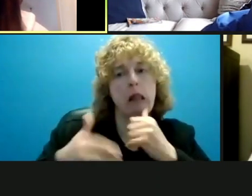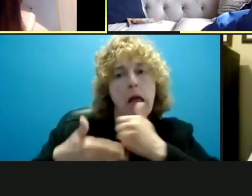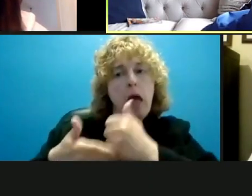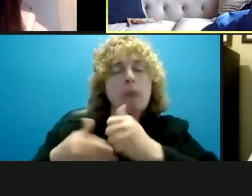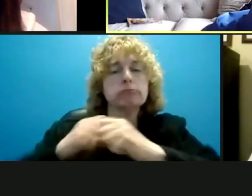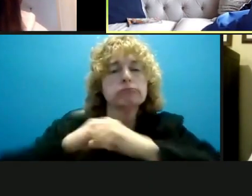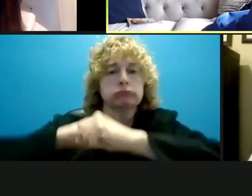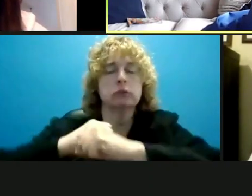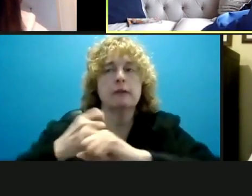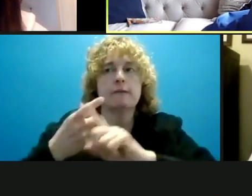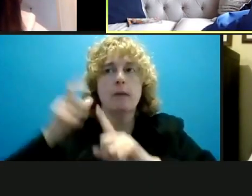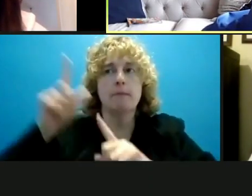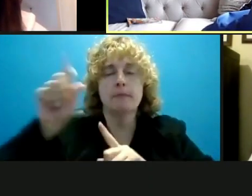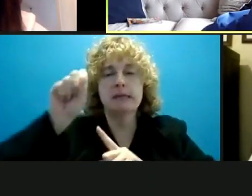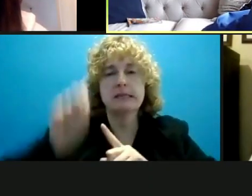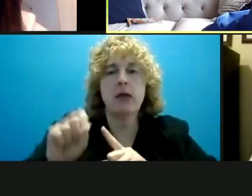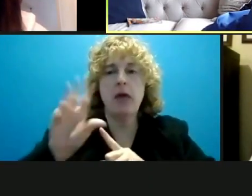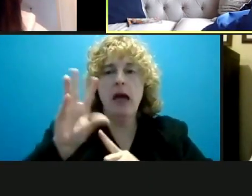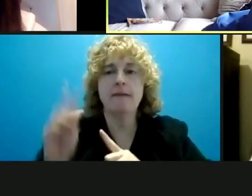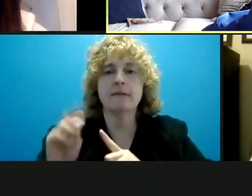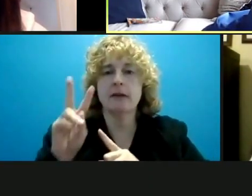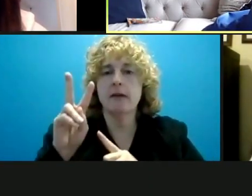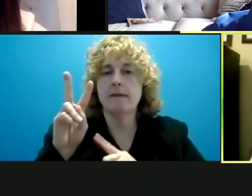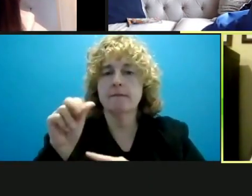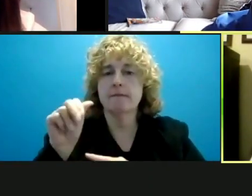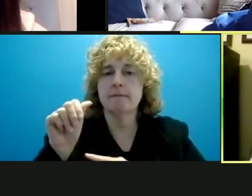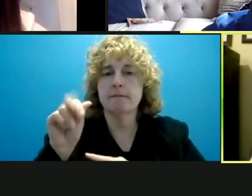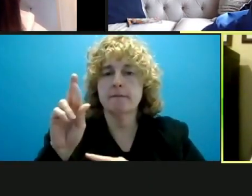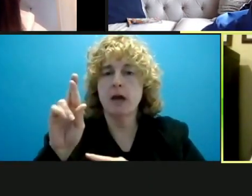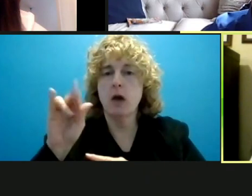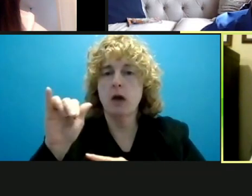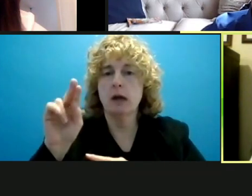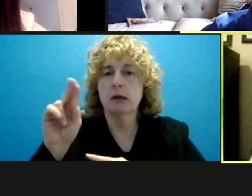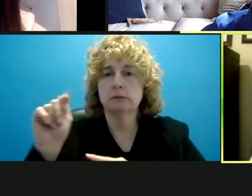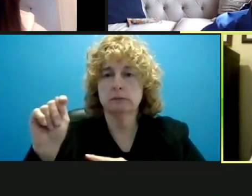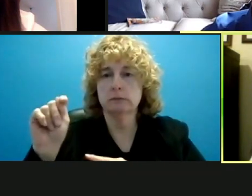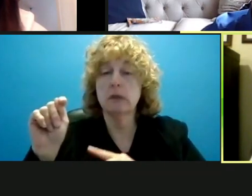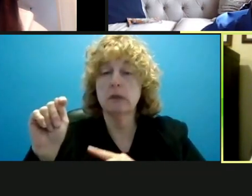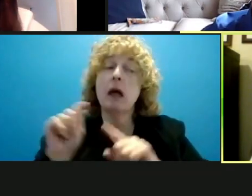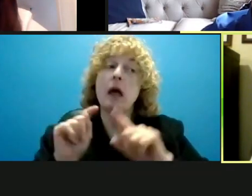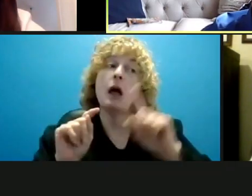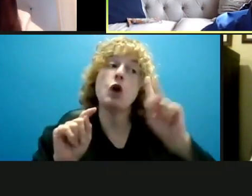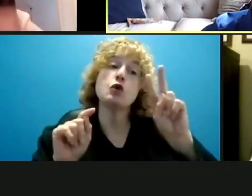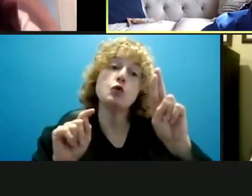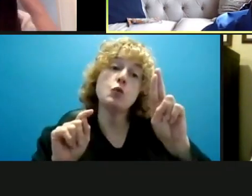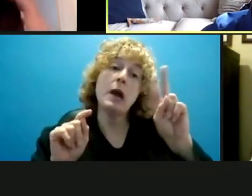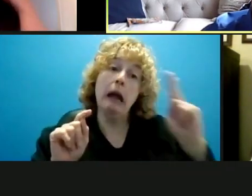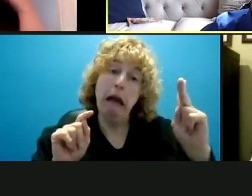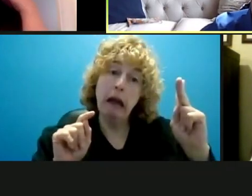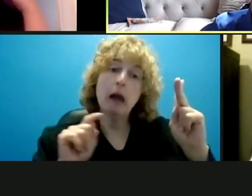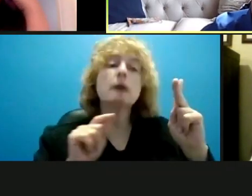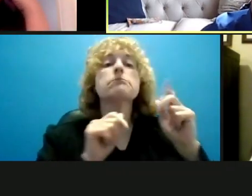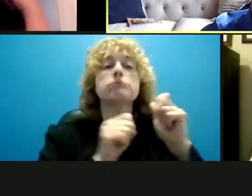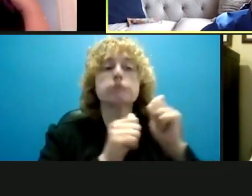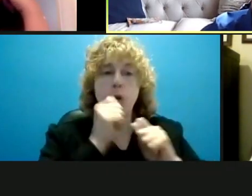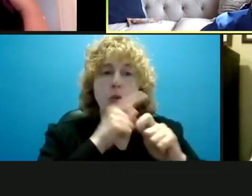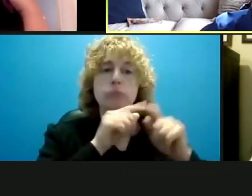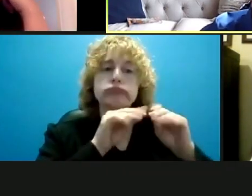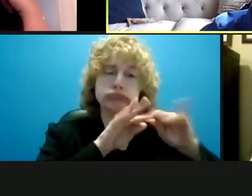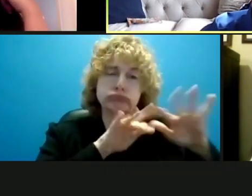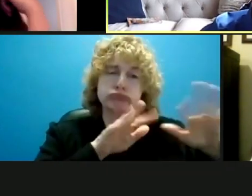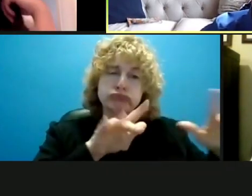And while we talk about the South African variant, again, the UK variant's the most predominant. There's some of the South African strain.